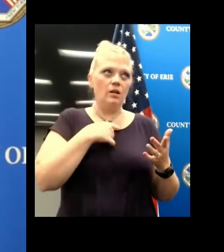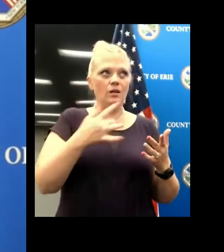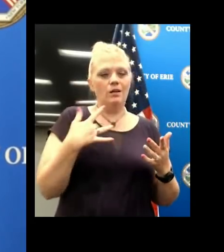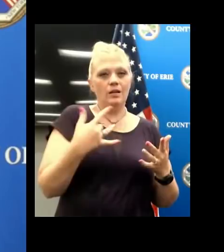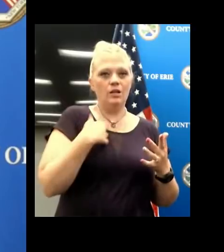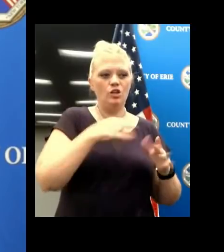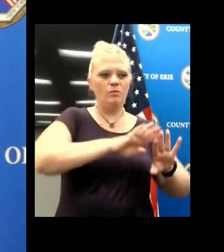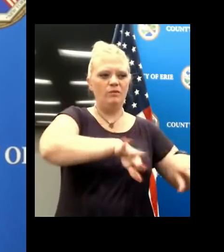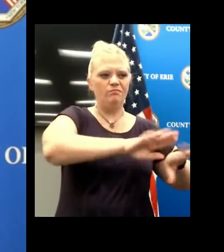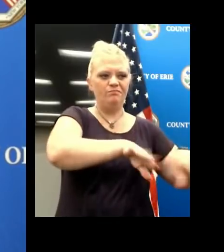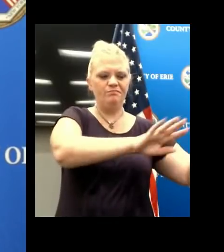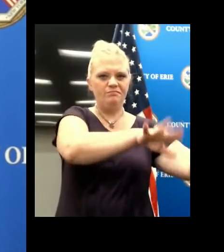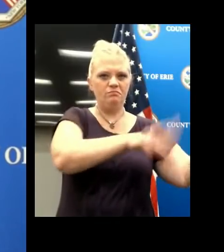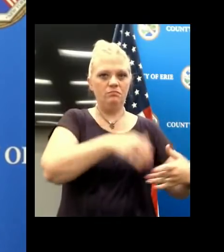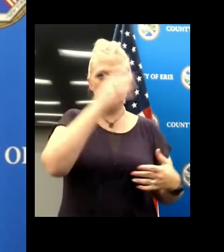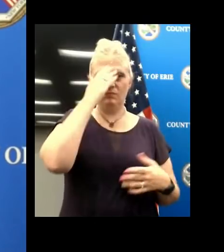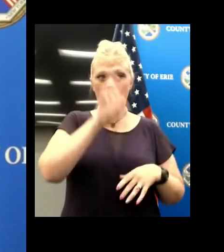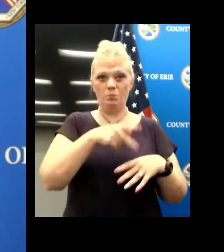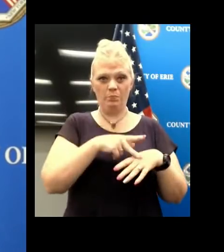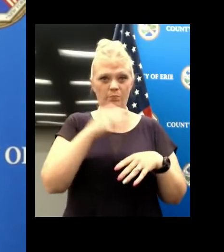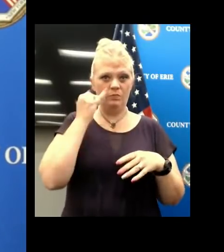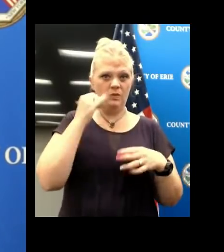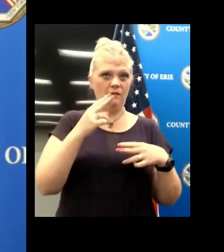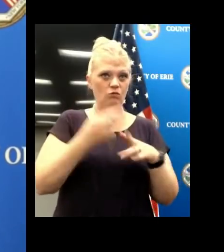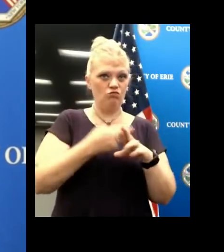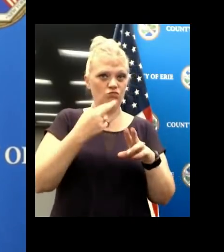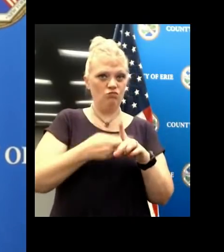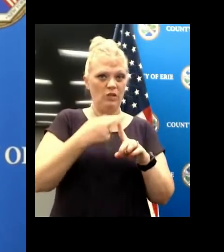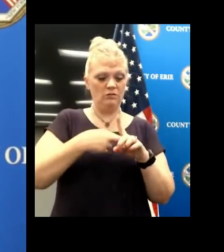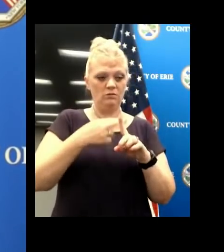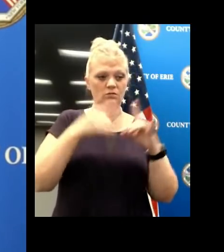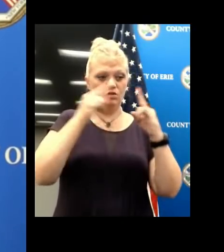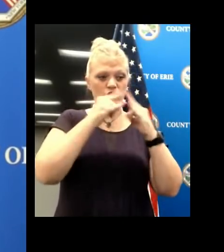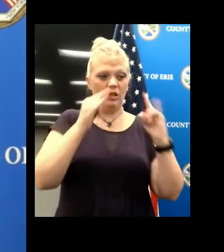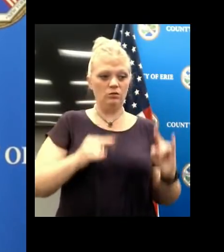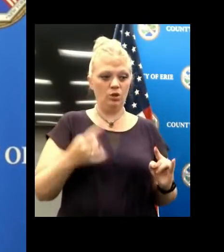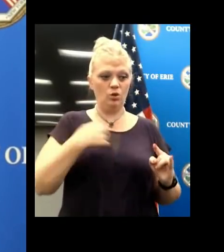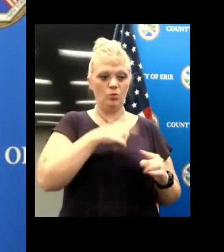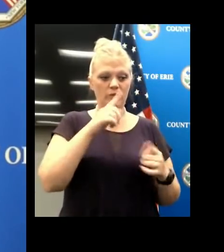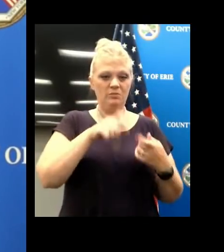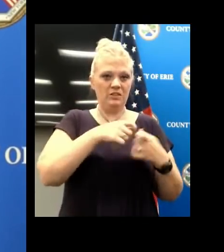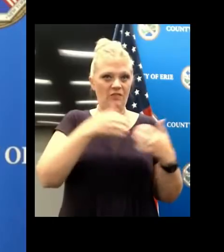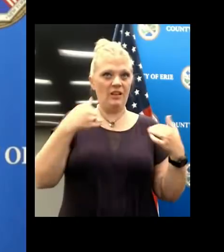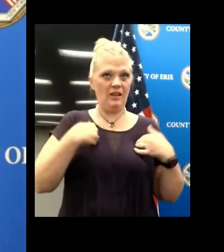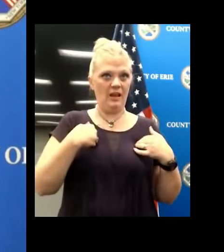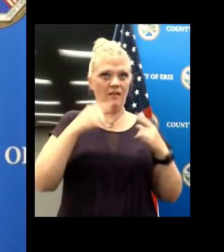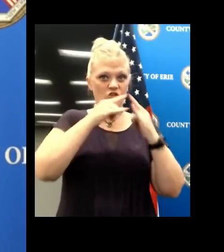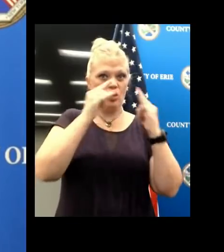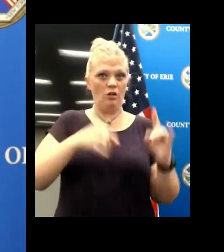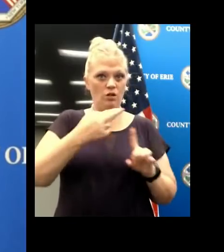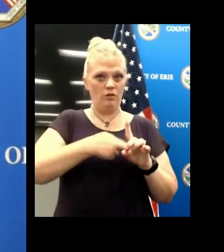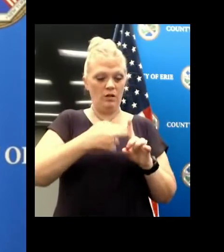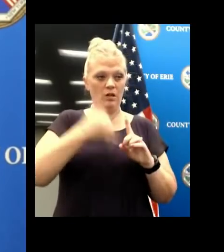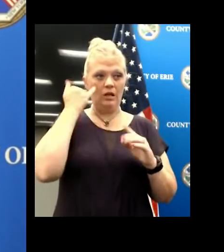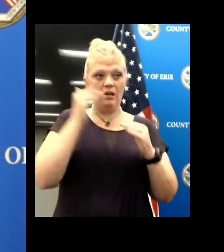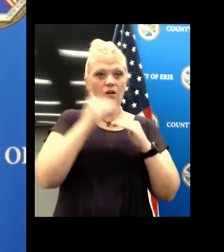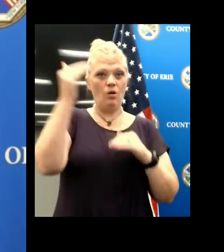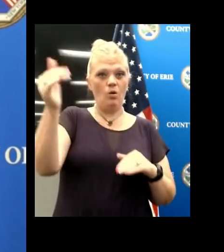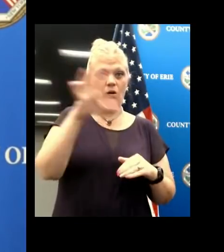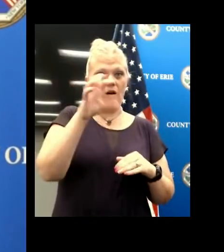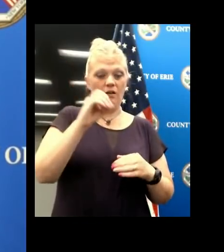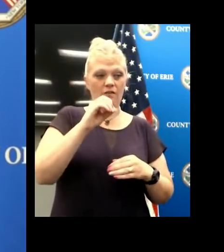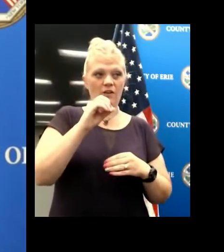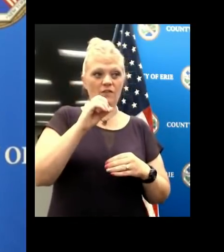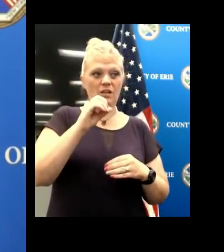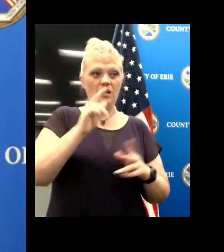in our parks, especially if you're shelter rental, we specifically have on the shelter rental now, if you have over more than 50 people, you